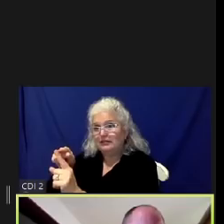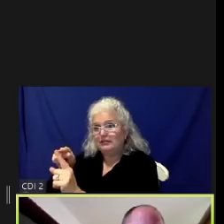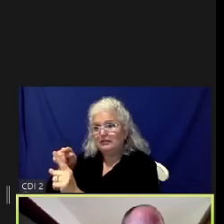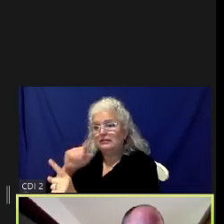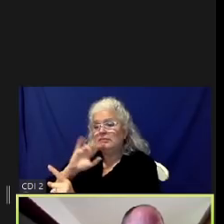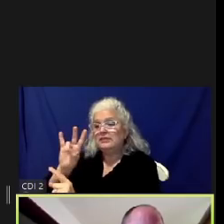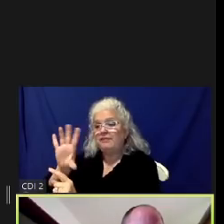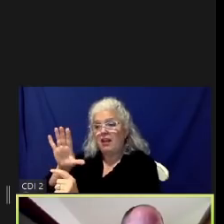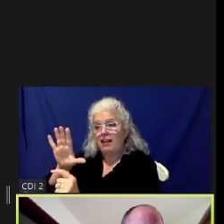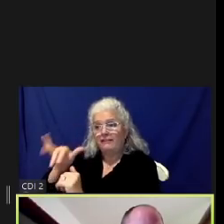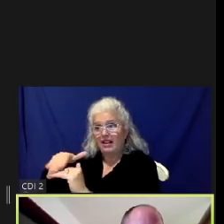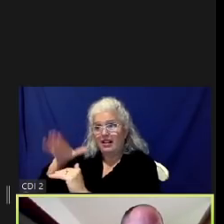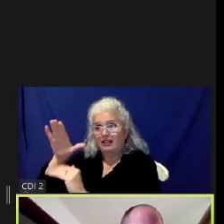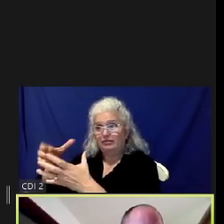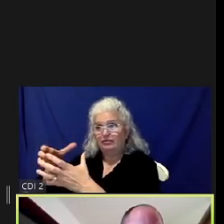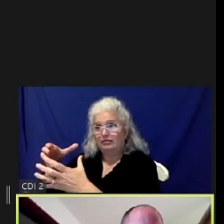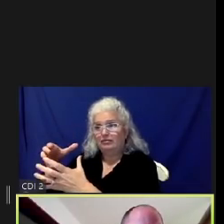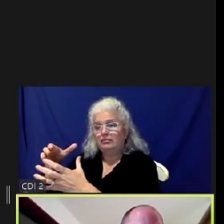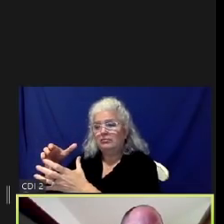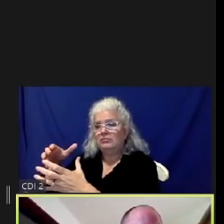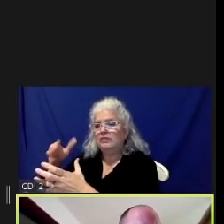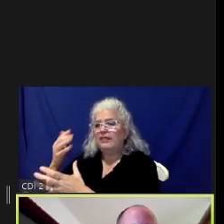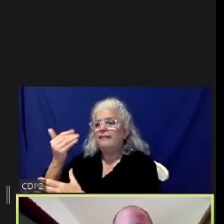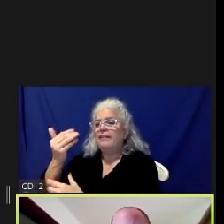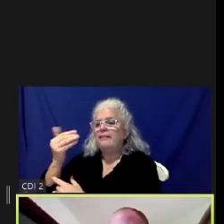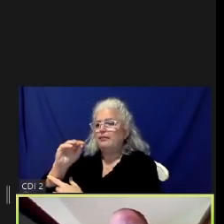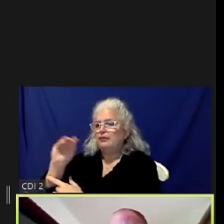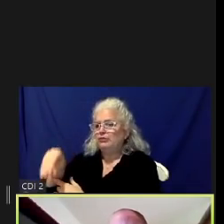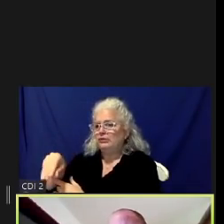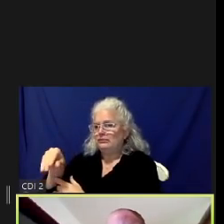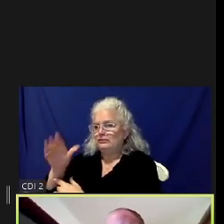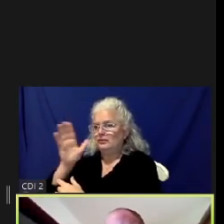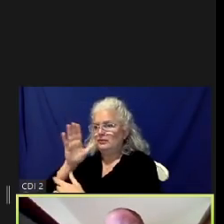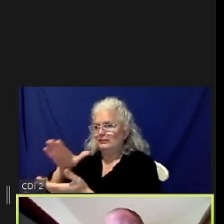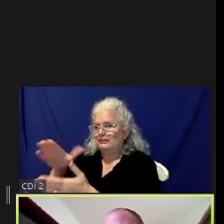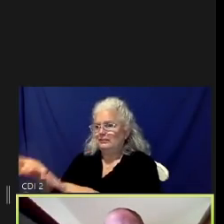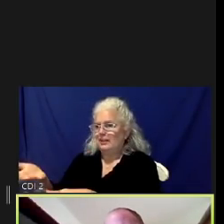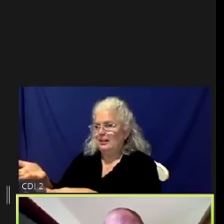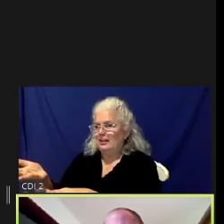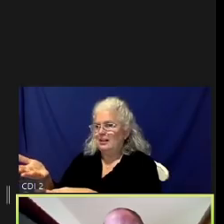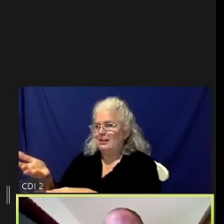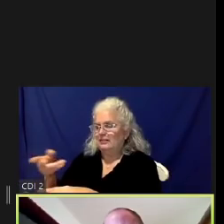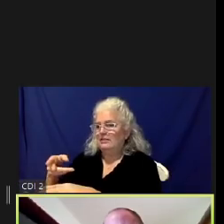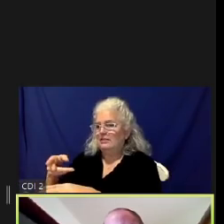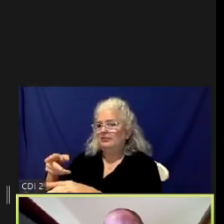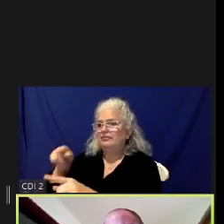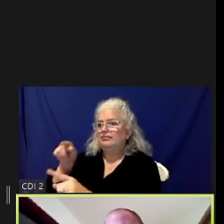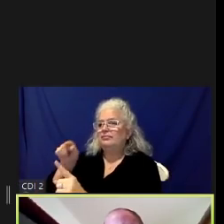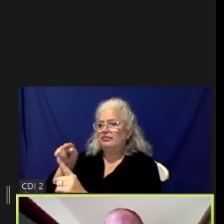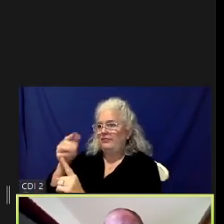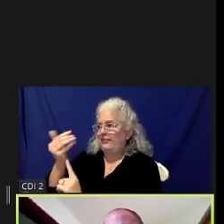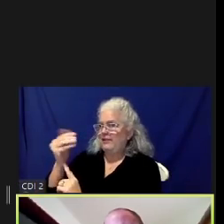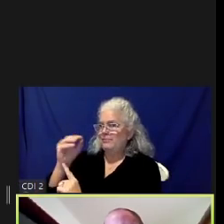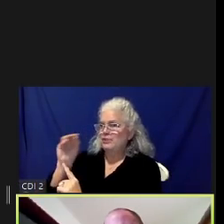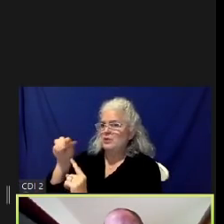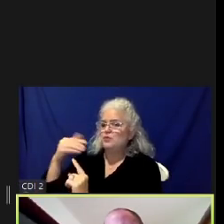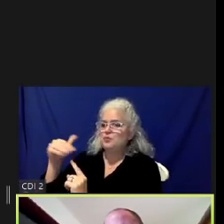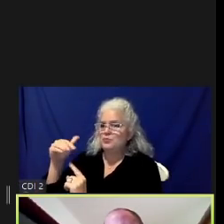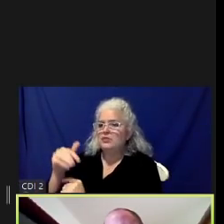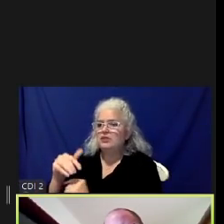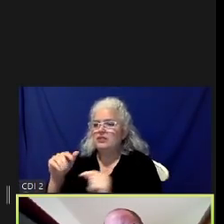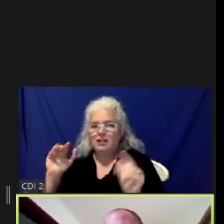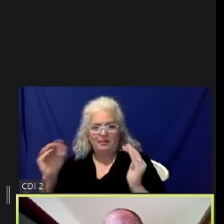them, unfortunately, will pass away. So when we make sort of comparisons here, we find